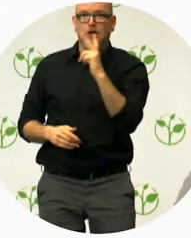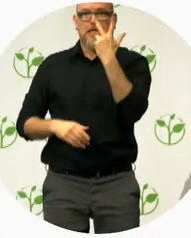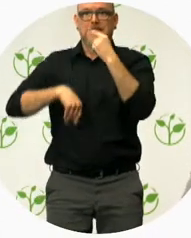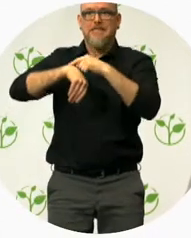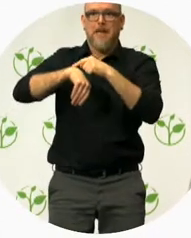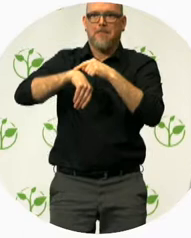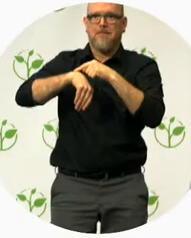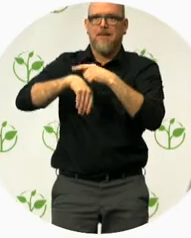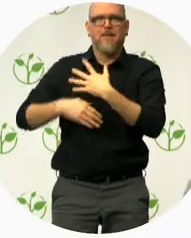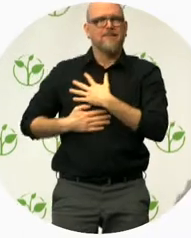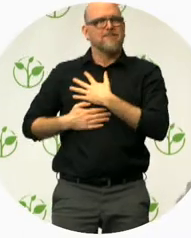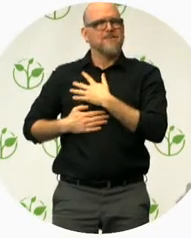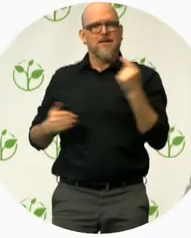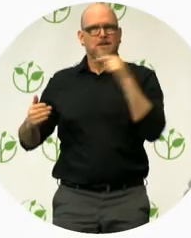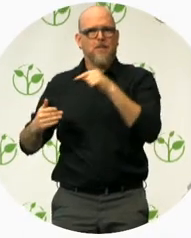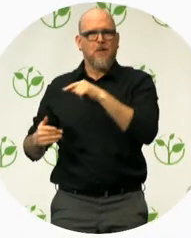applause for Daniela Bas.